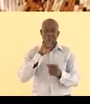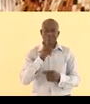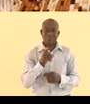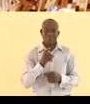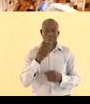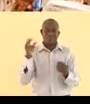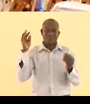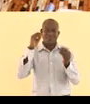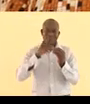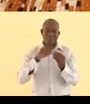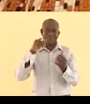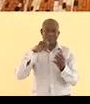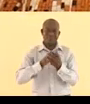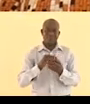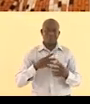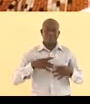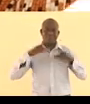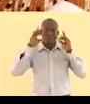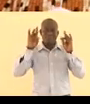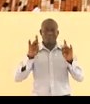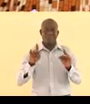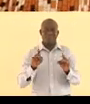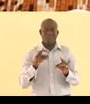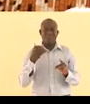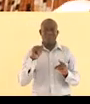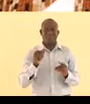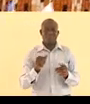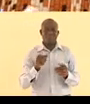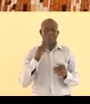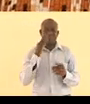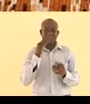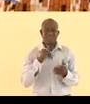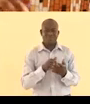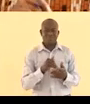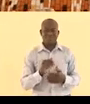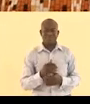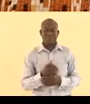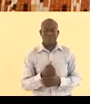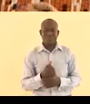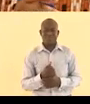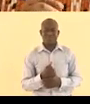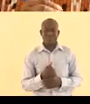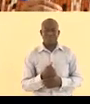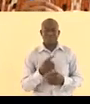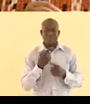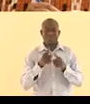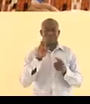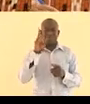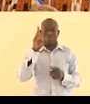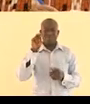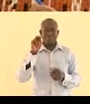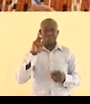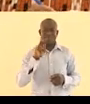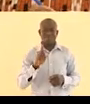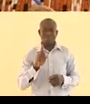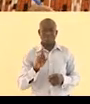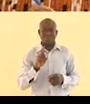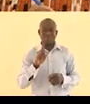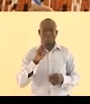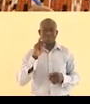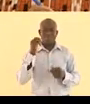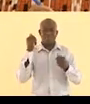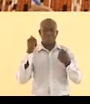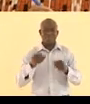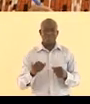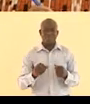drifts from the truth, the more it will hate those. But no one can